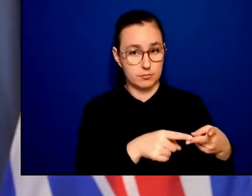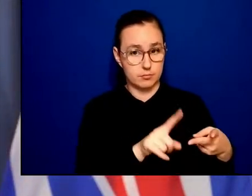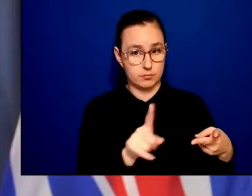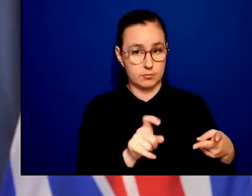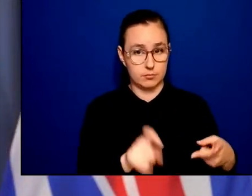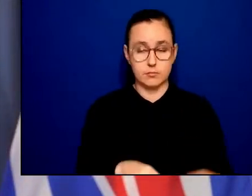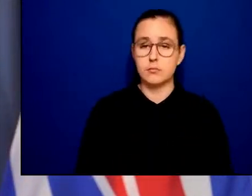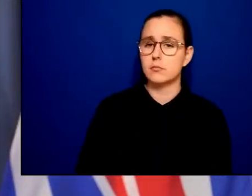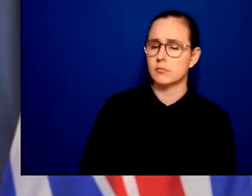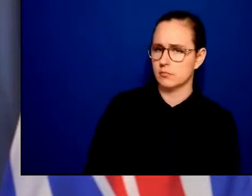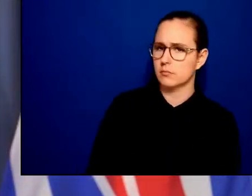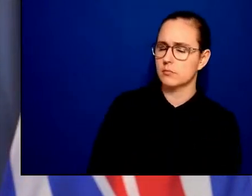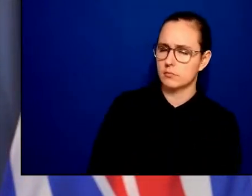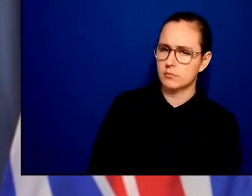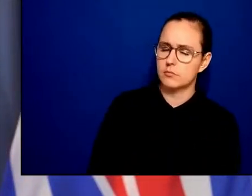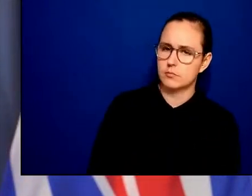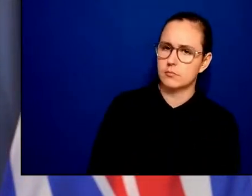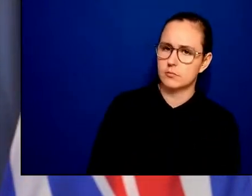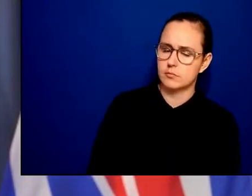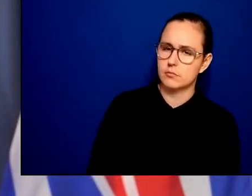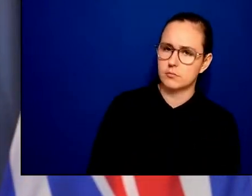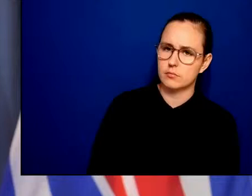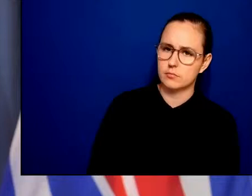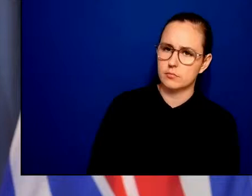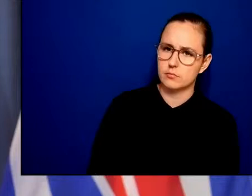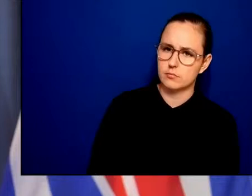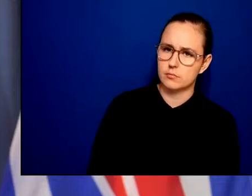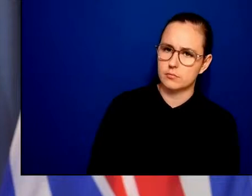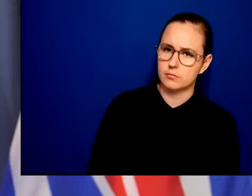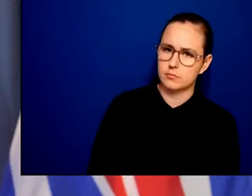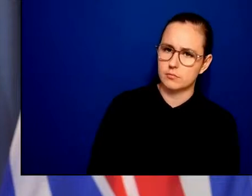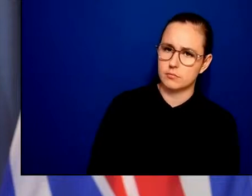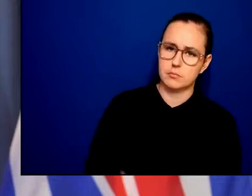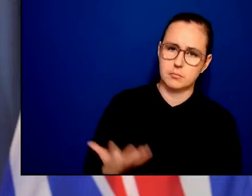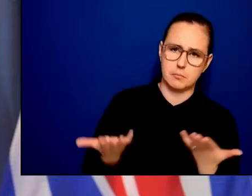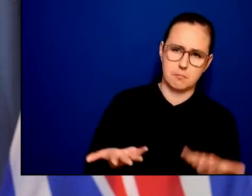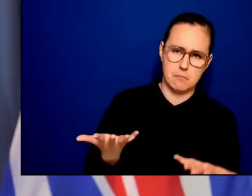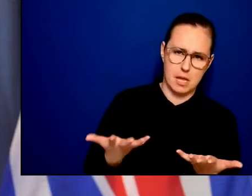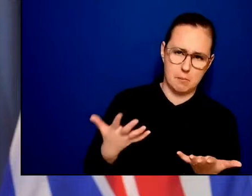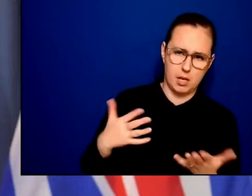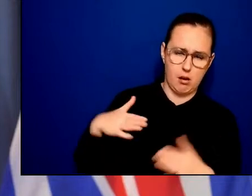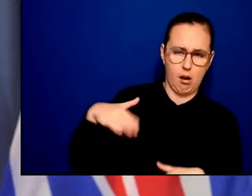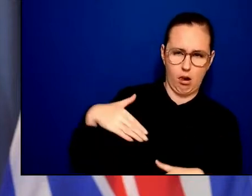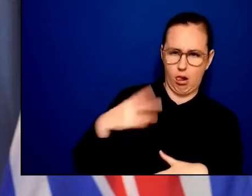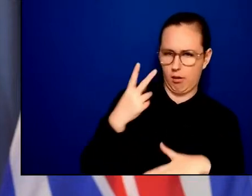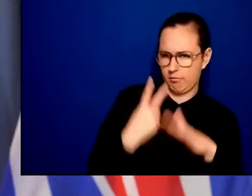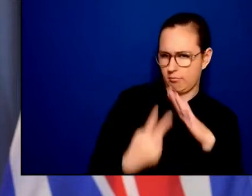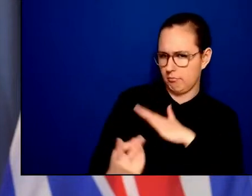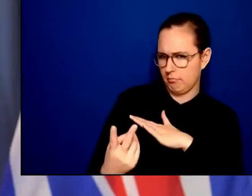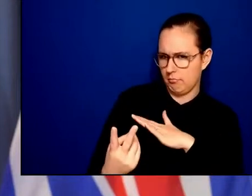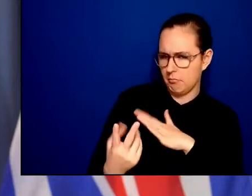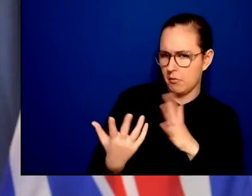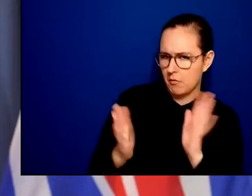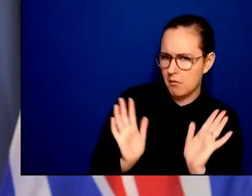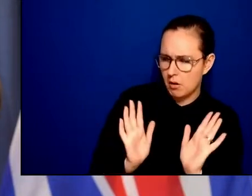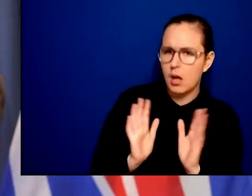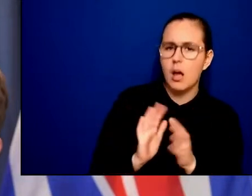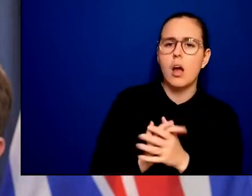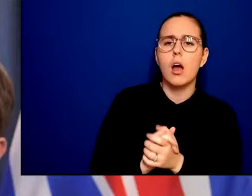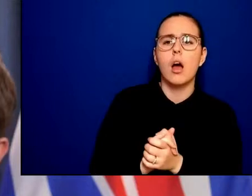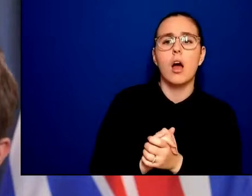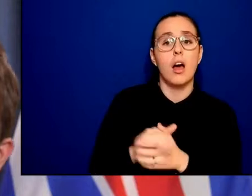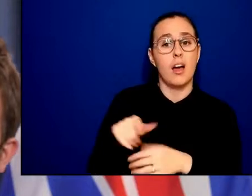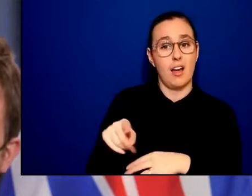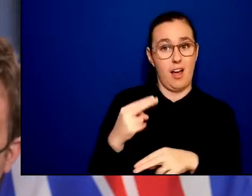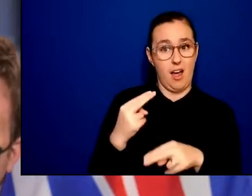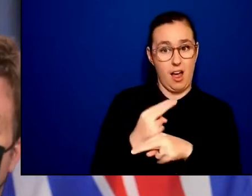Yes. When will that debris area, I know you might not have an answer to this, but when do you suspect that will be concluded,